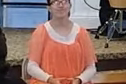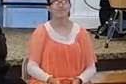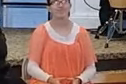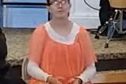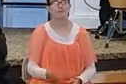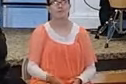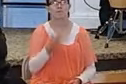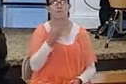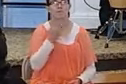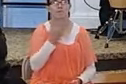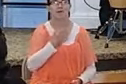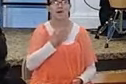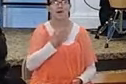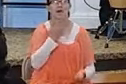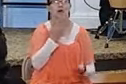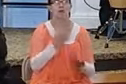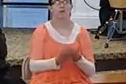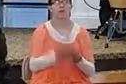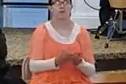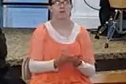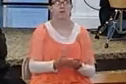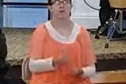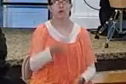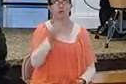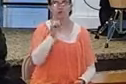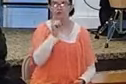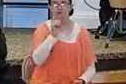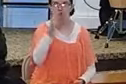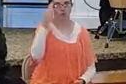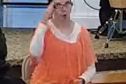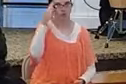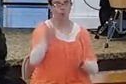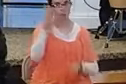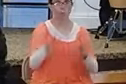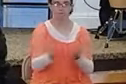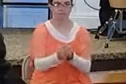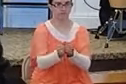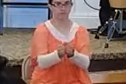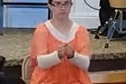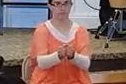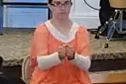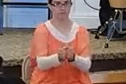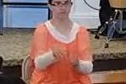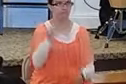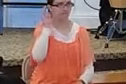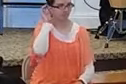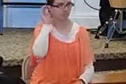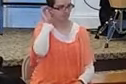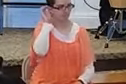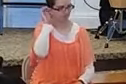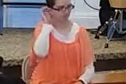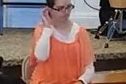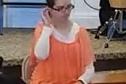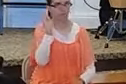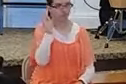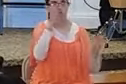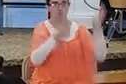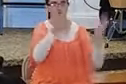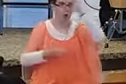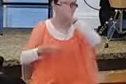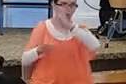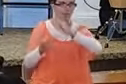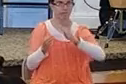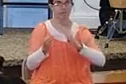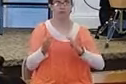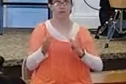My goodness. Don't you know who it is you're walking with? Listen, you know the problem with getting